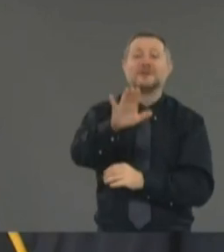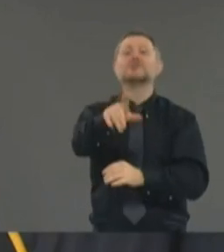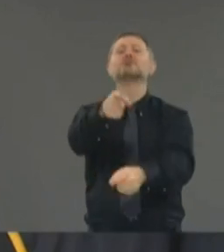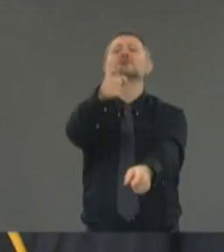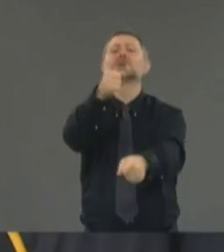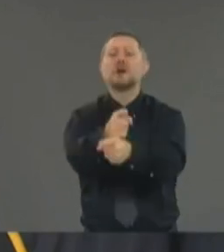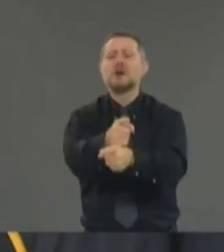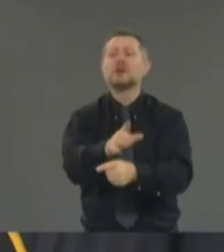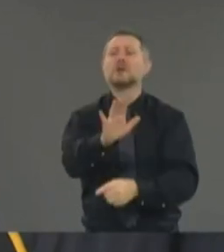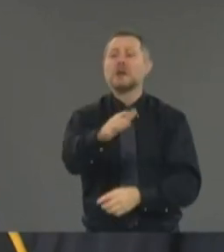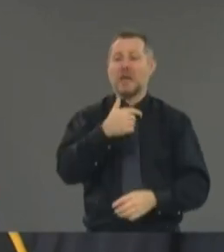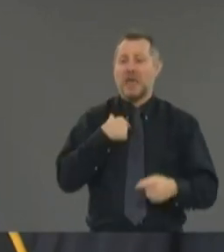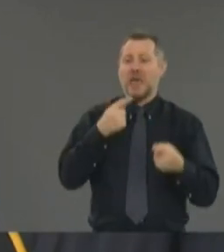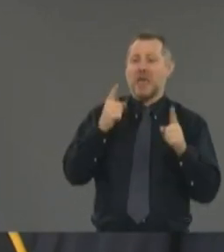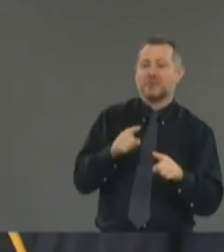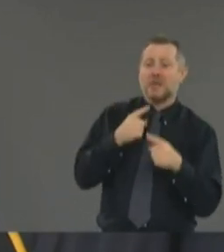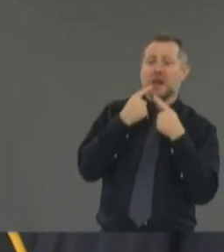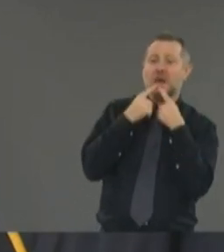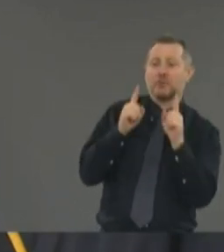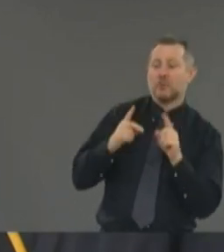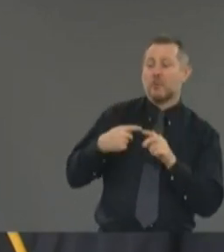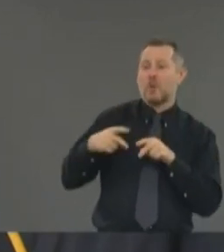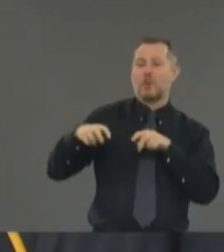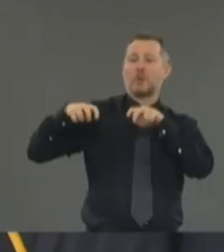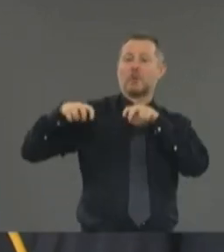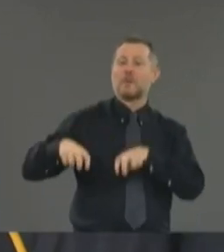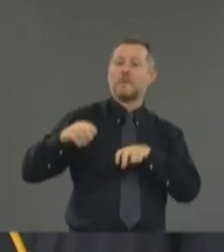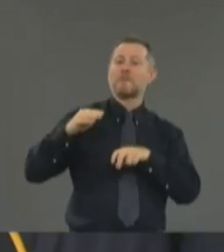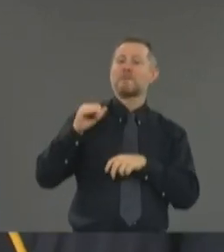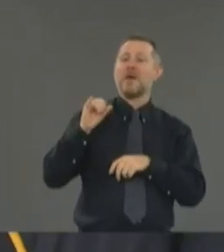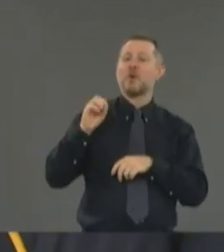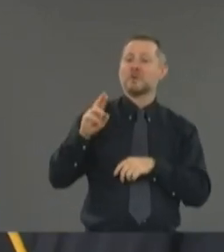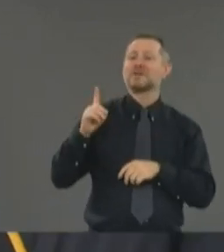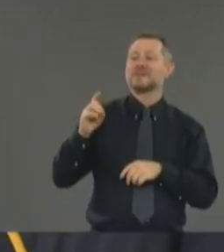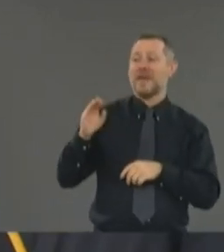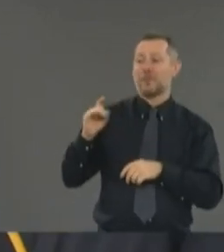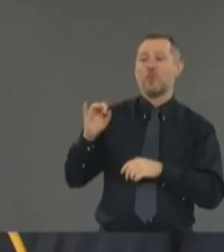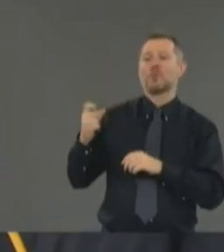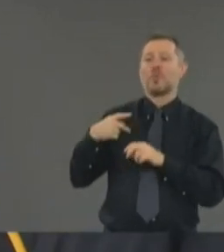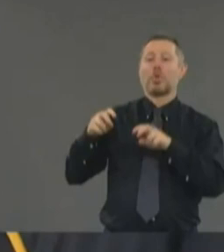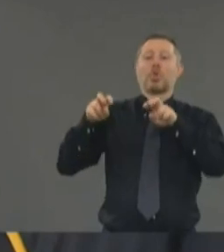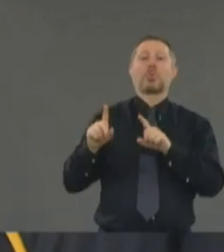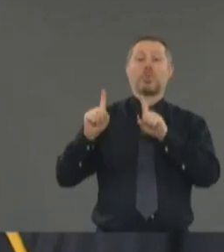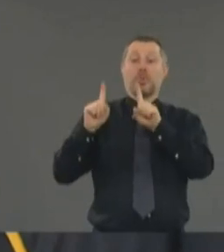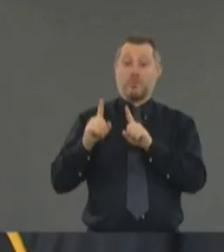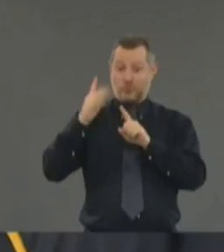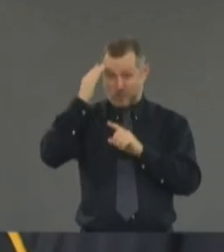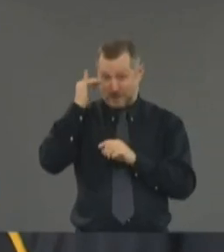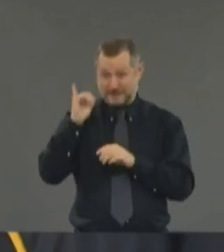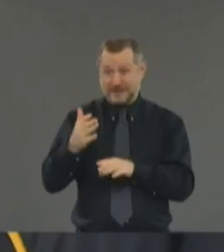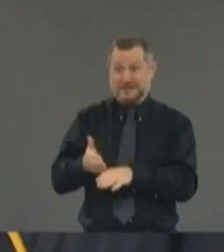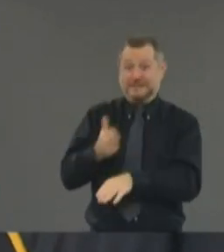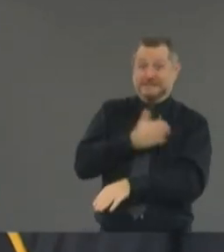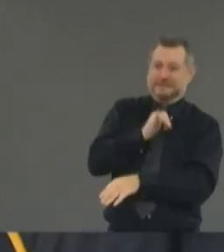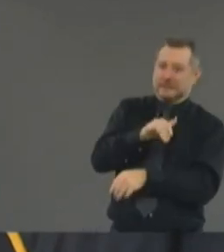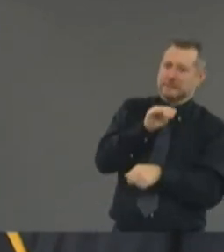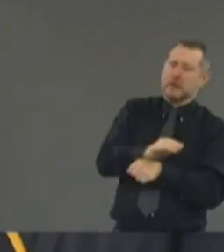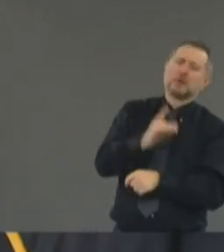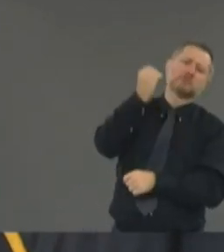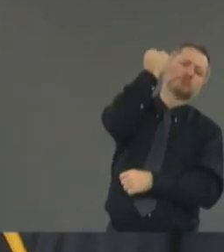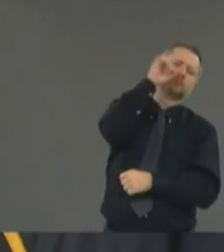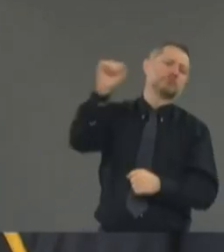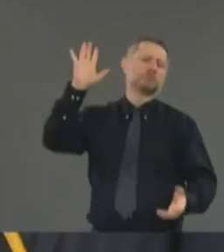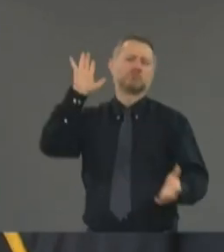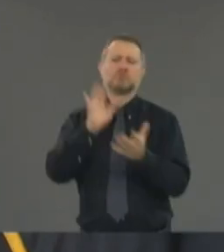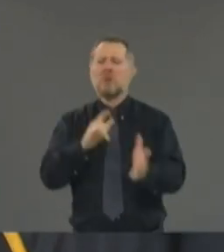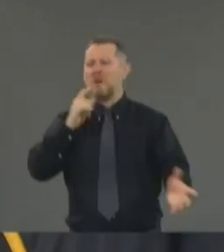announced the curfew with Mayor de Blasio in New York City after a night of looting and craziness